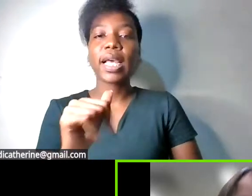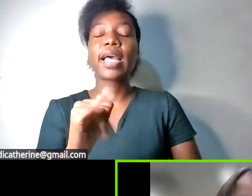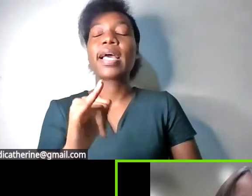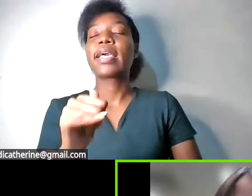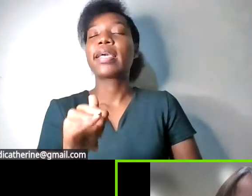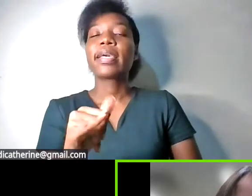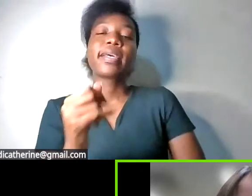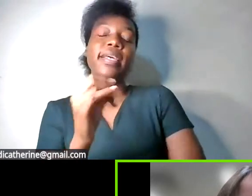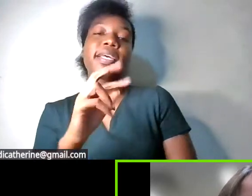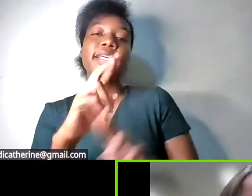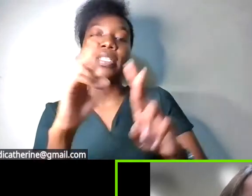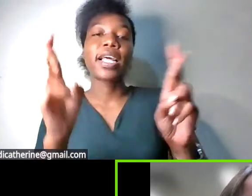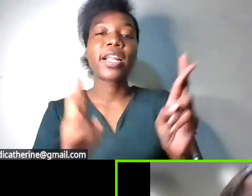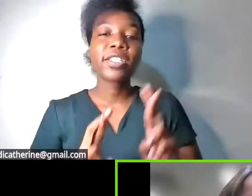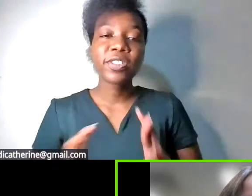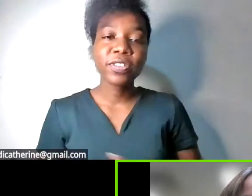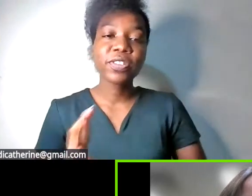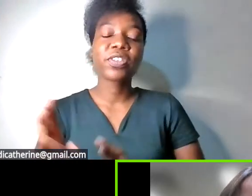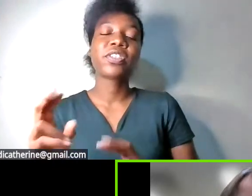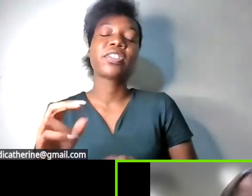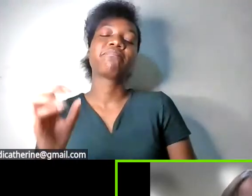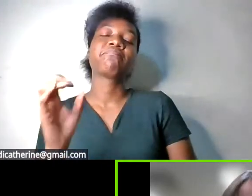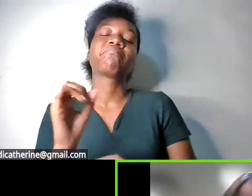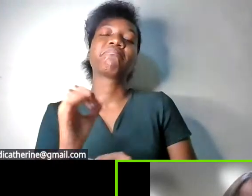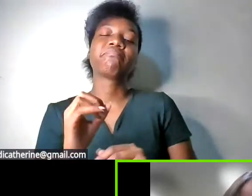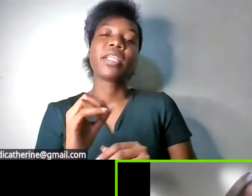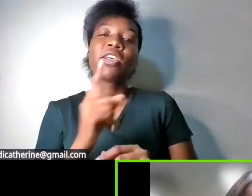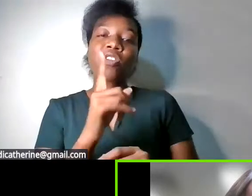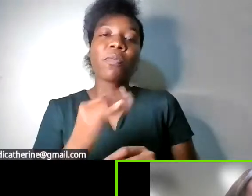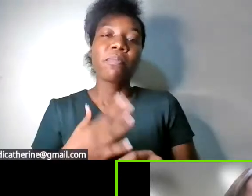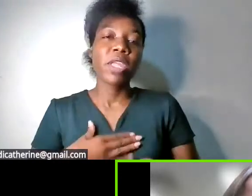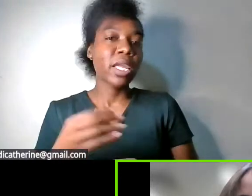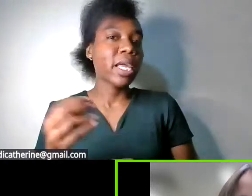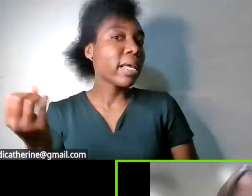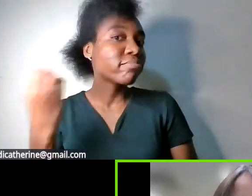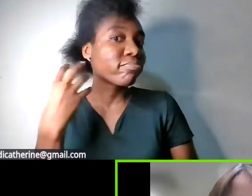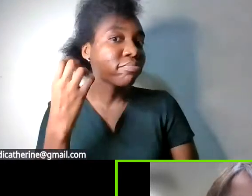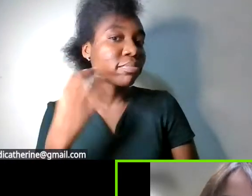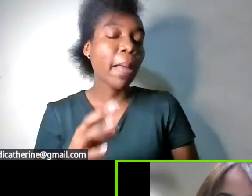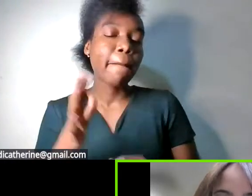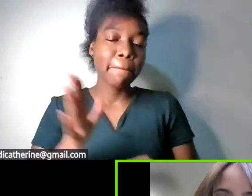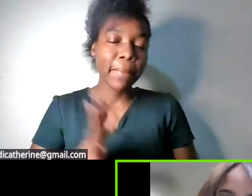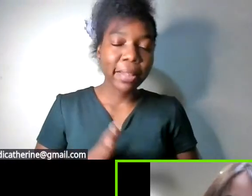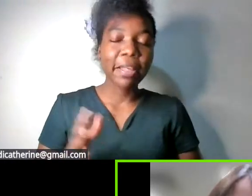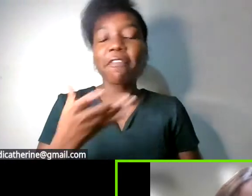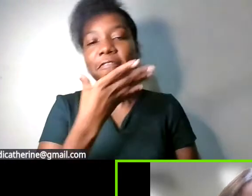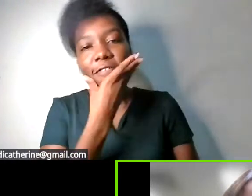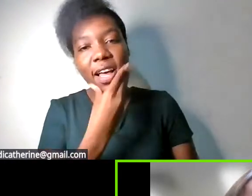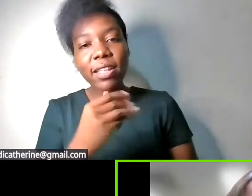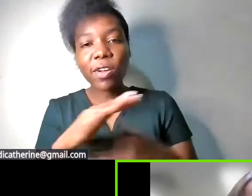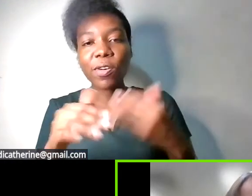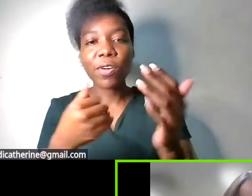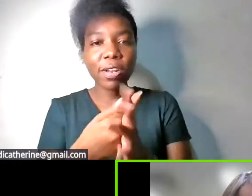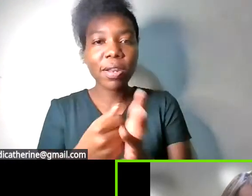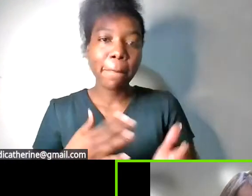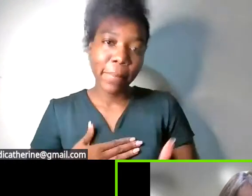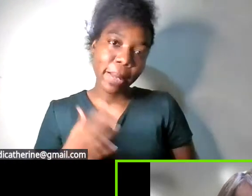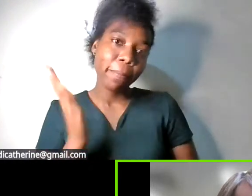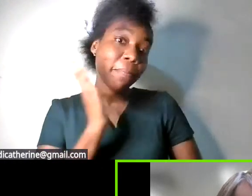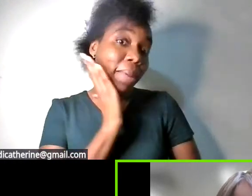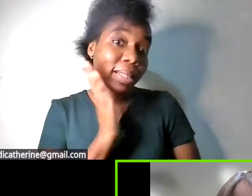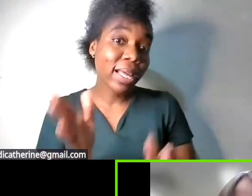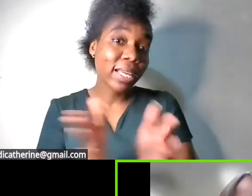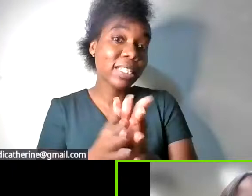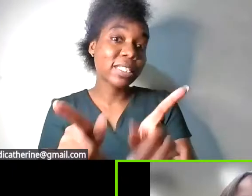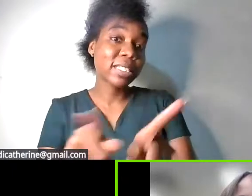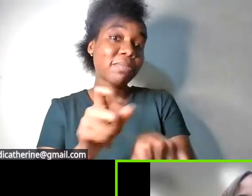ears right now to all the mothers and the fathers here. As Joseph also mentioned, I'm a mother and at the same time the